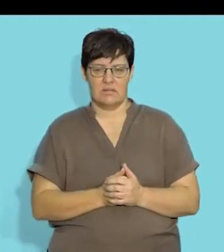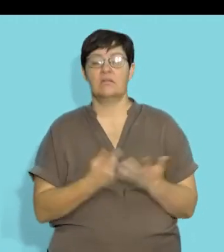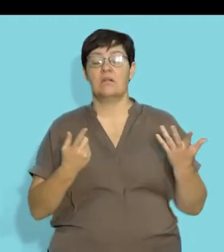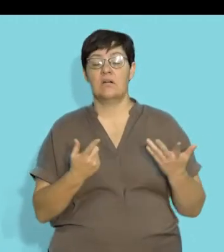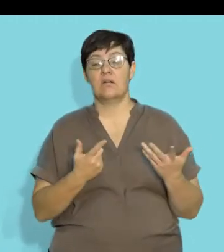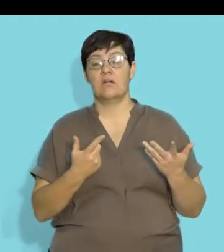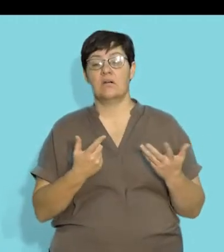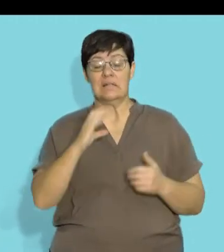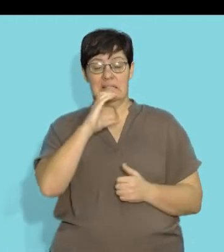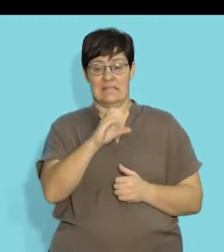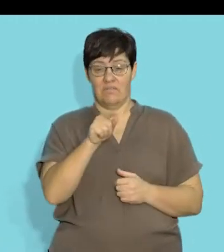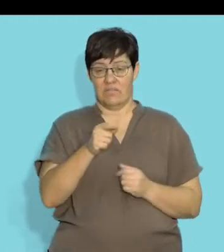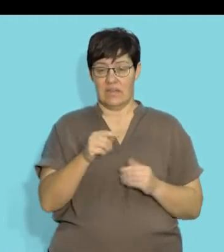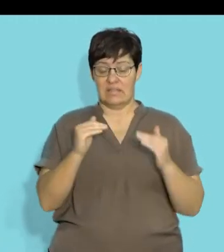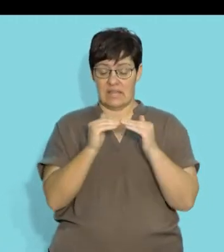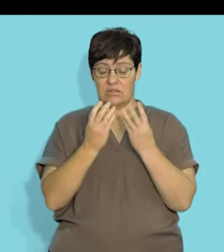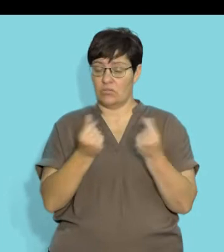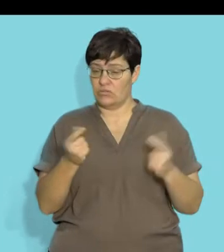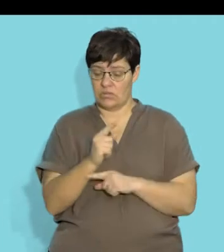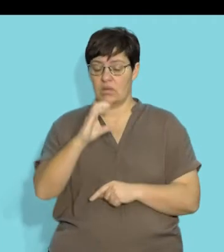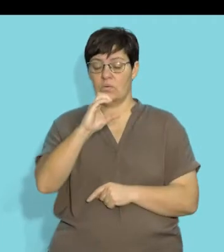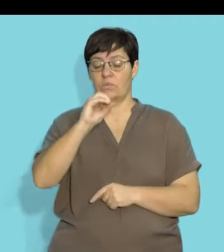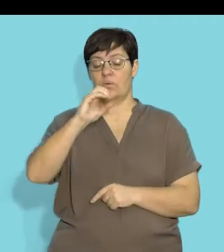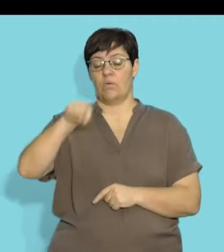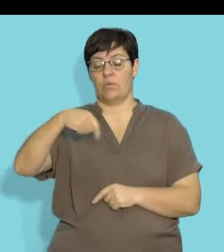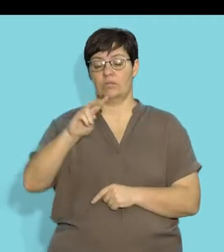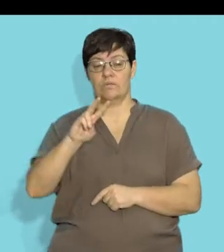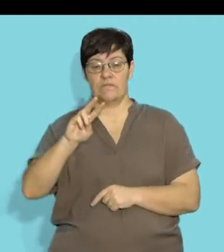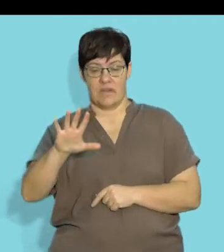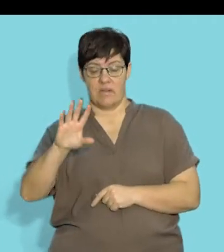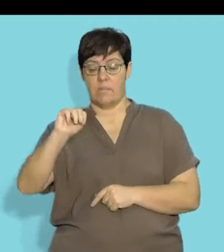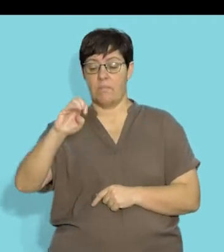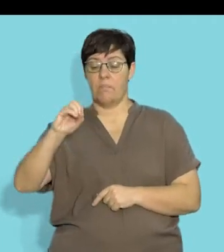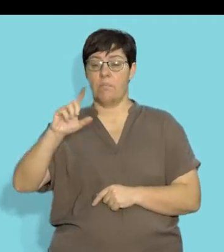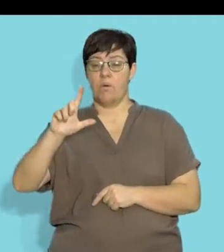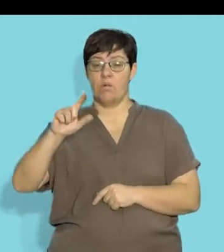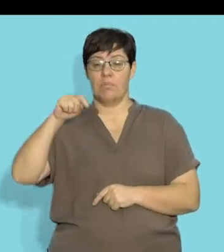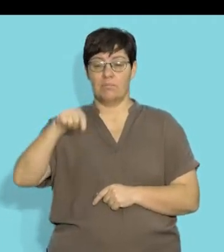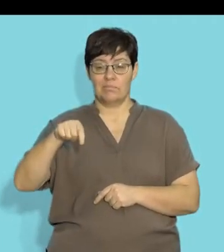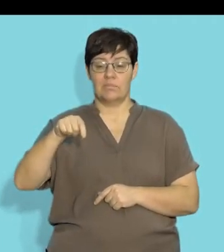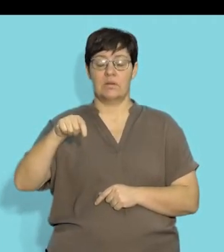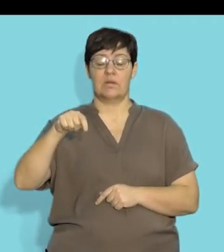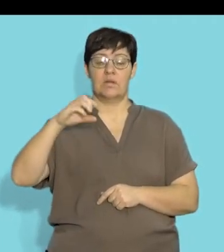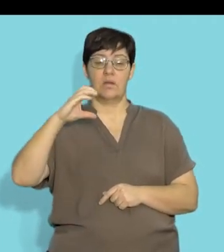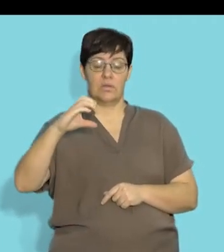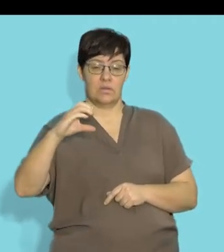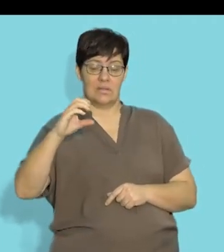so the concentration of this standard solution is 0.25 moles per cubic decimeter.